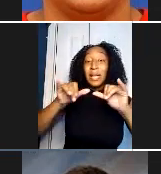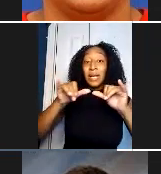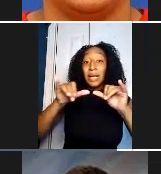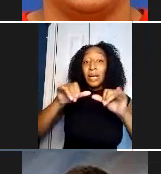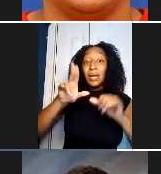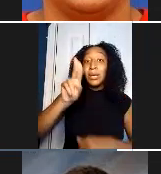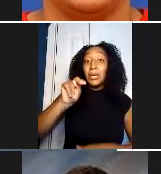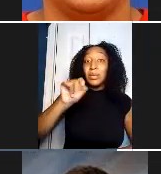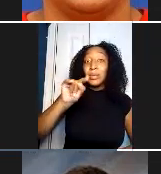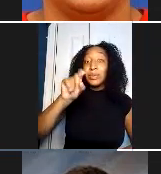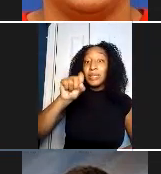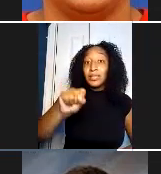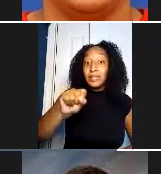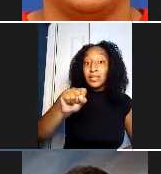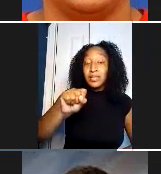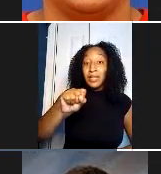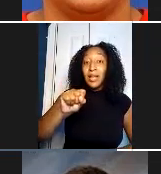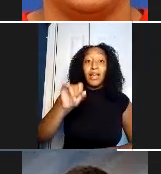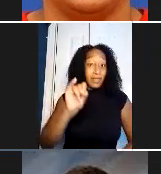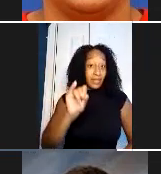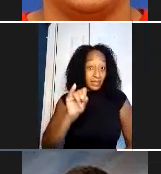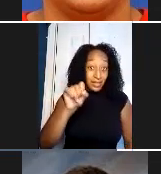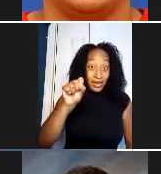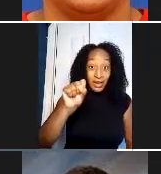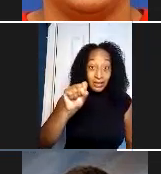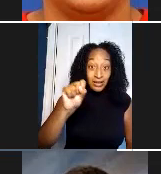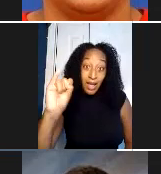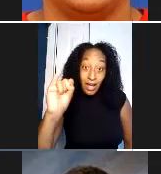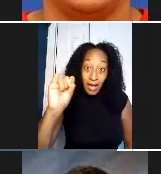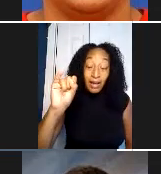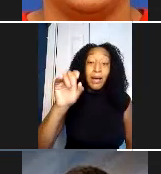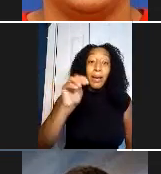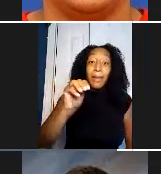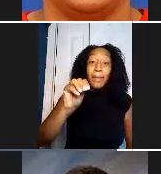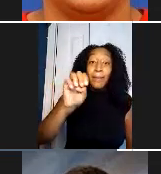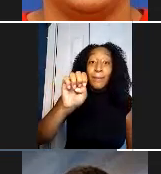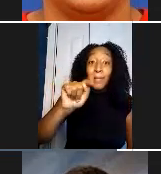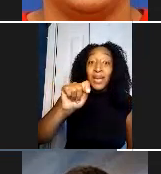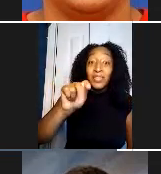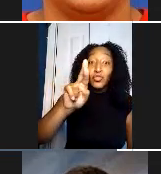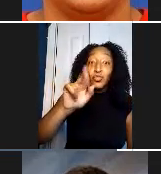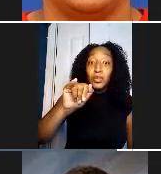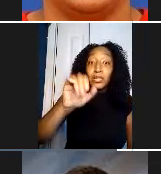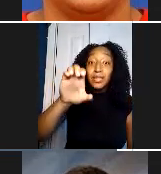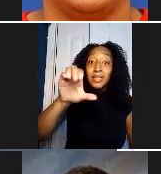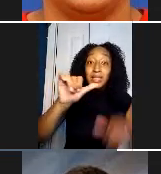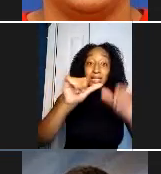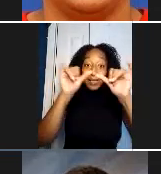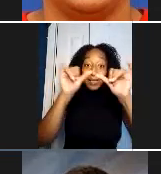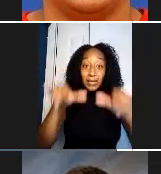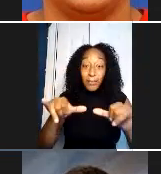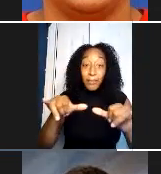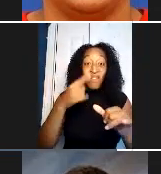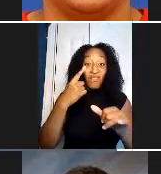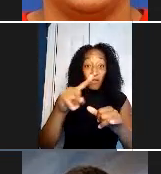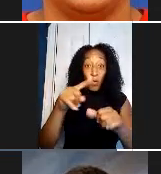the fundamental unit for length is the meter. The fundamental unit for mass is